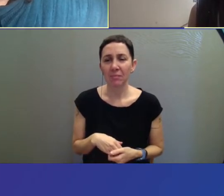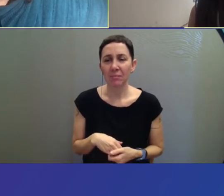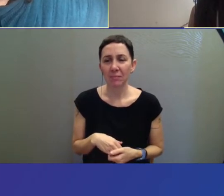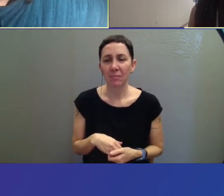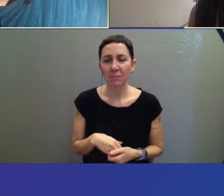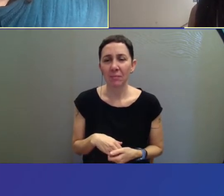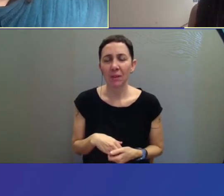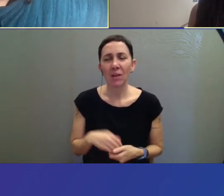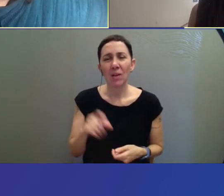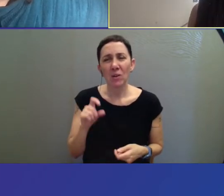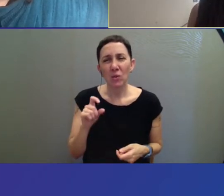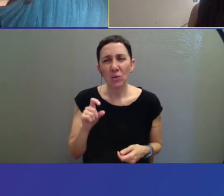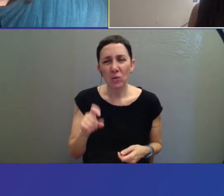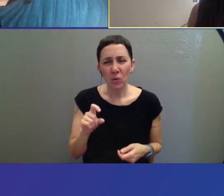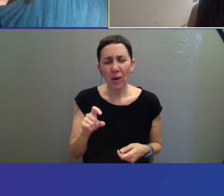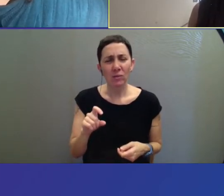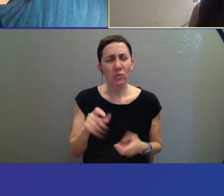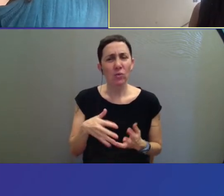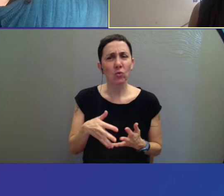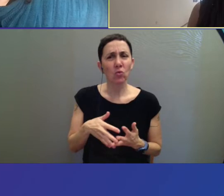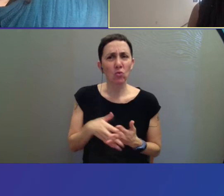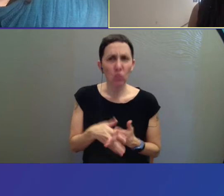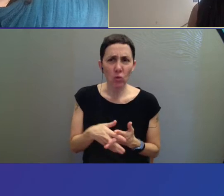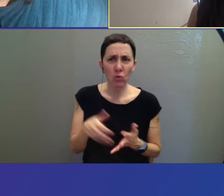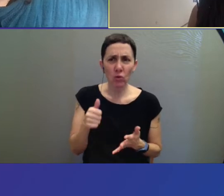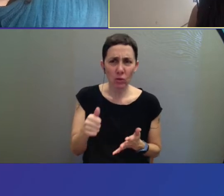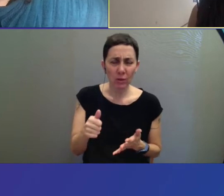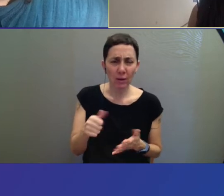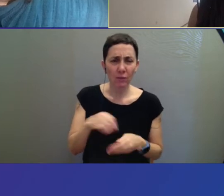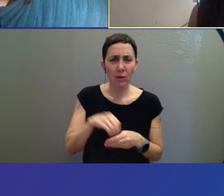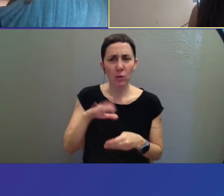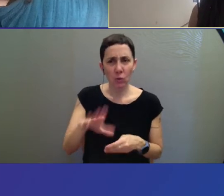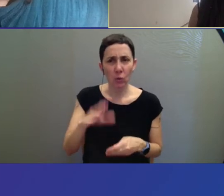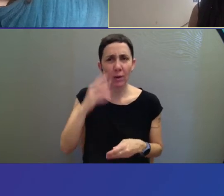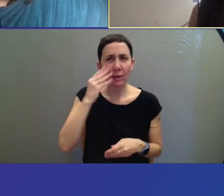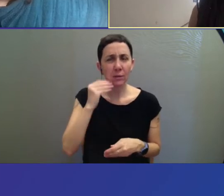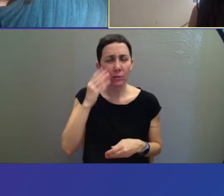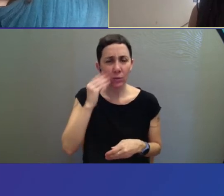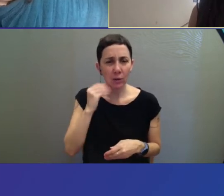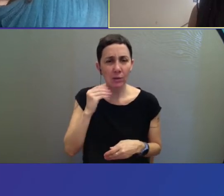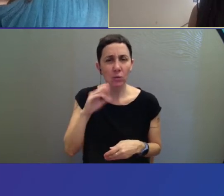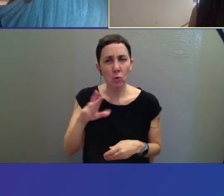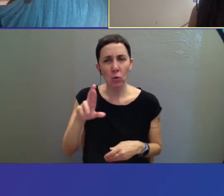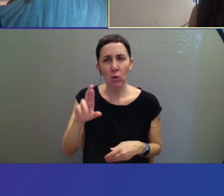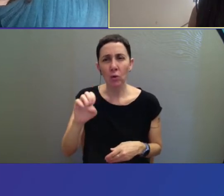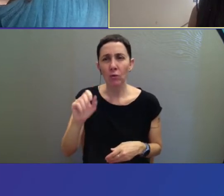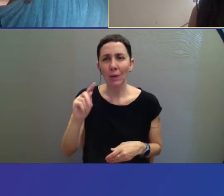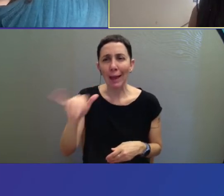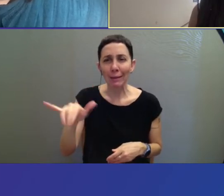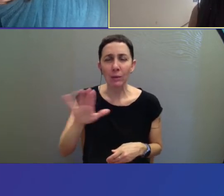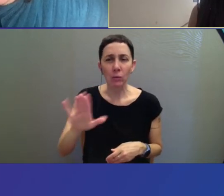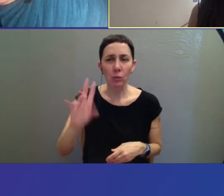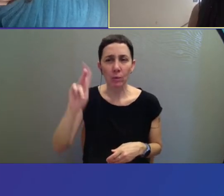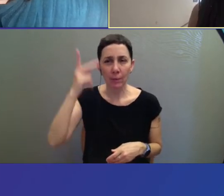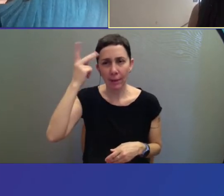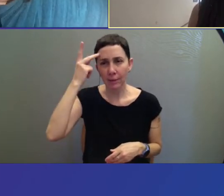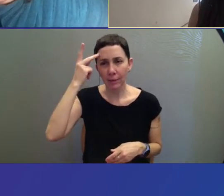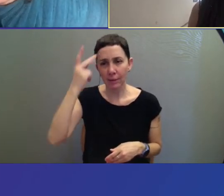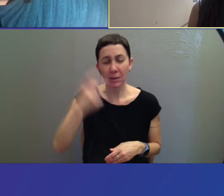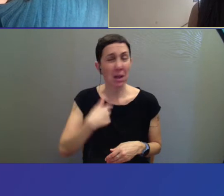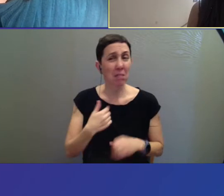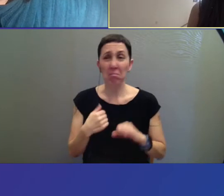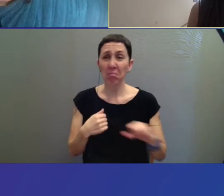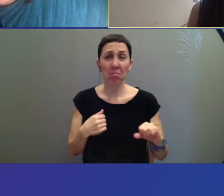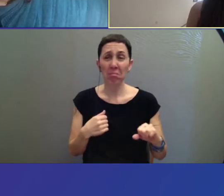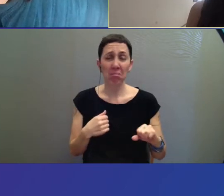you have to just root yourself in the reality of your experiences and in your politics. And I was just not having it. And